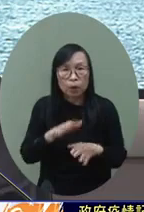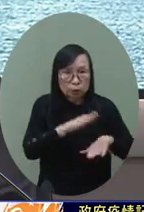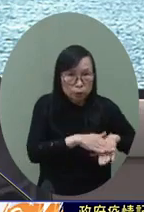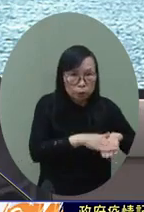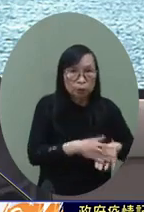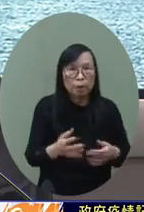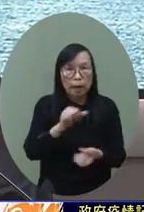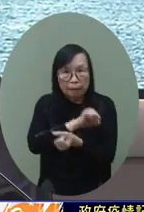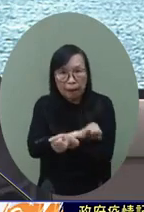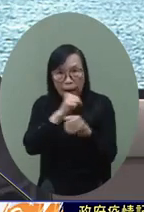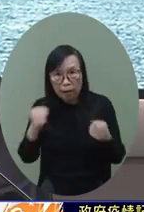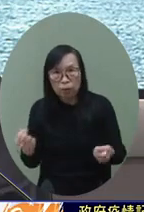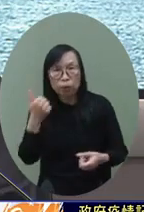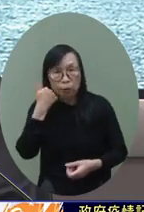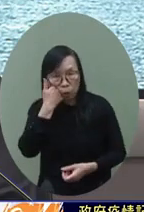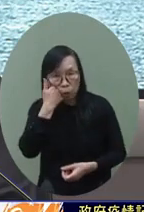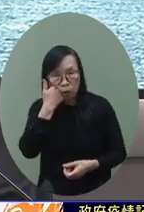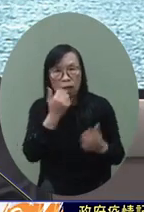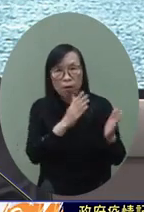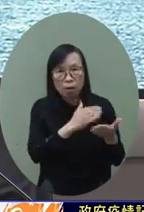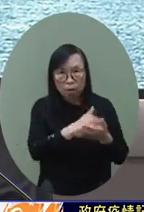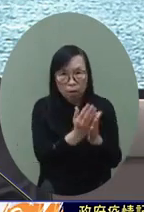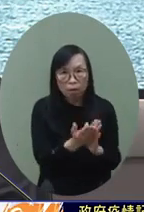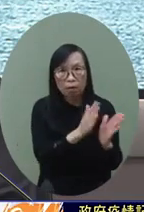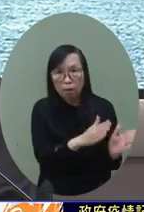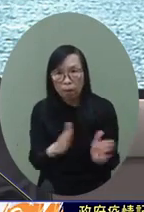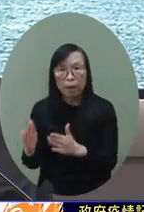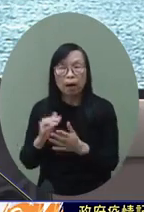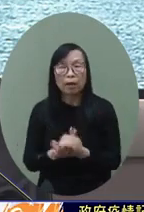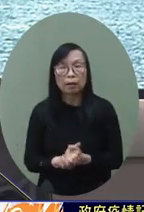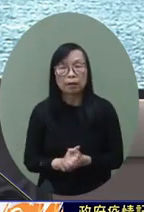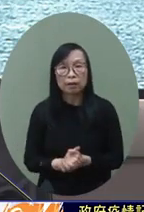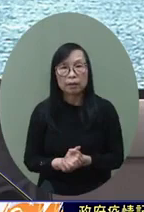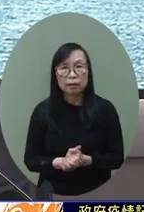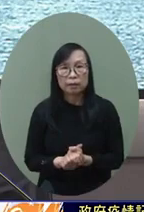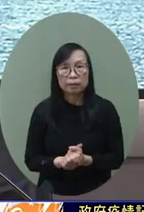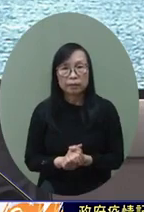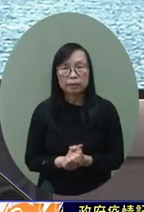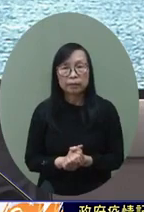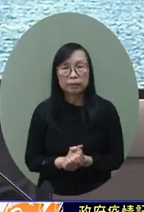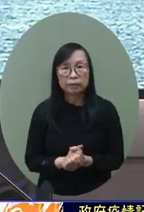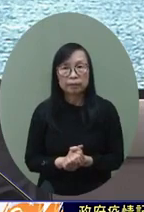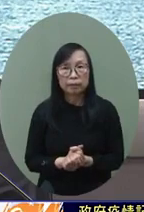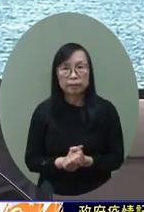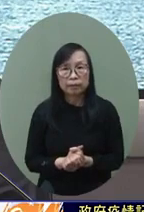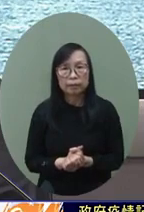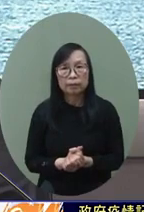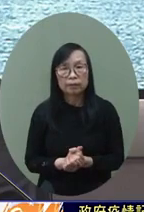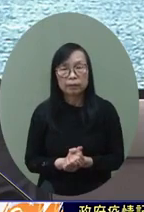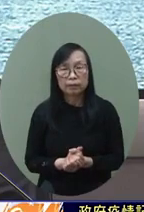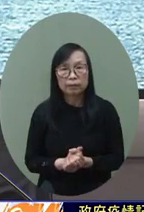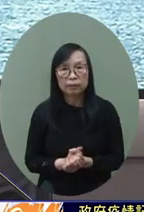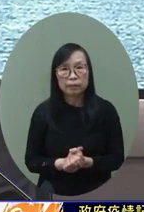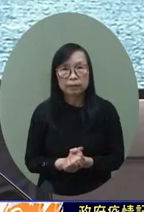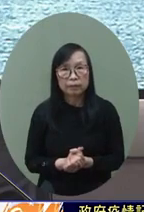And of course, we have to establish a large enough number, which is big enough to